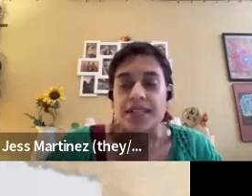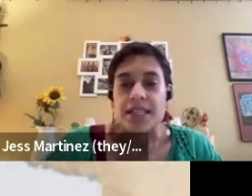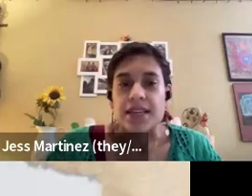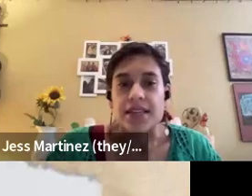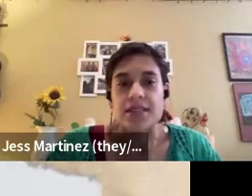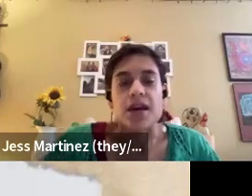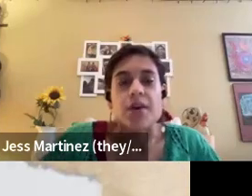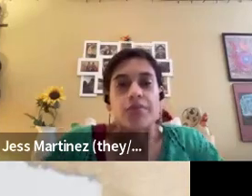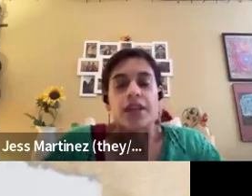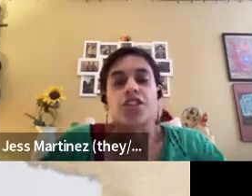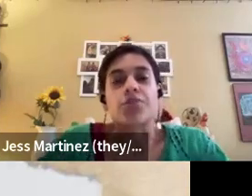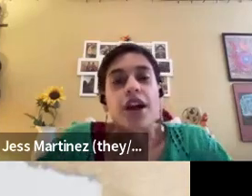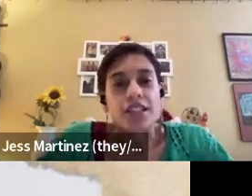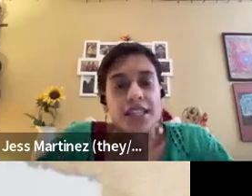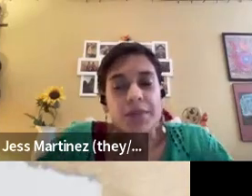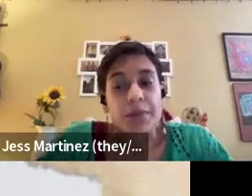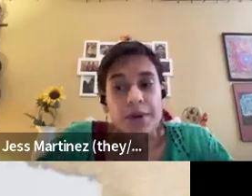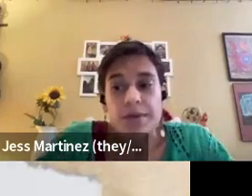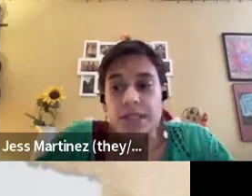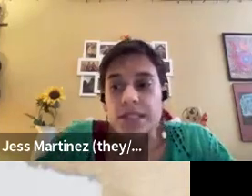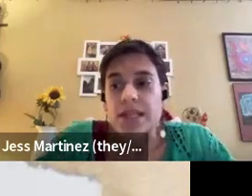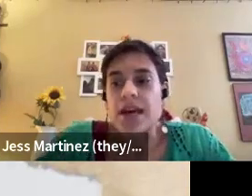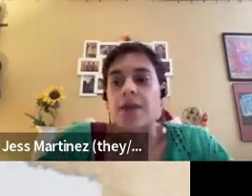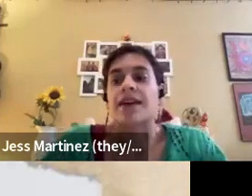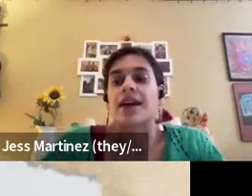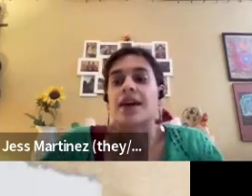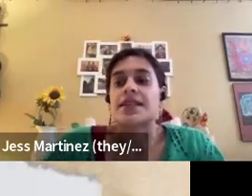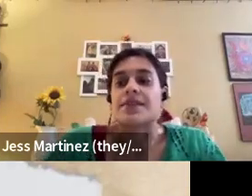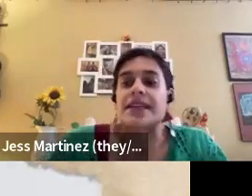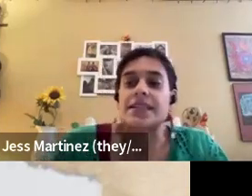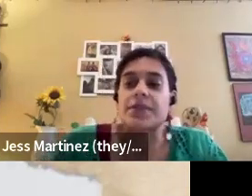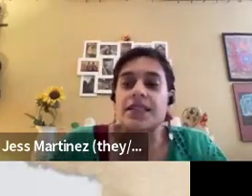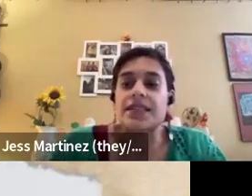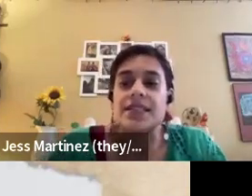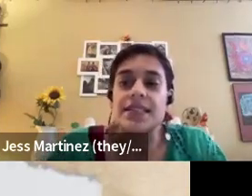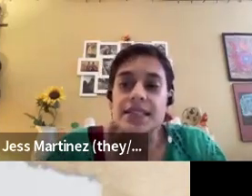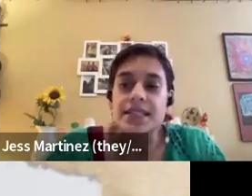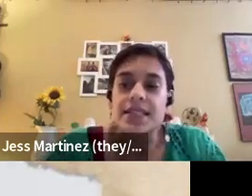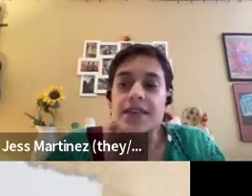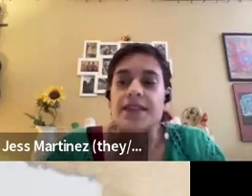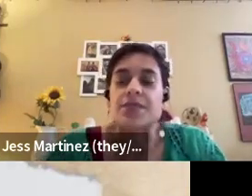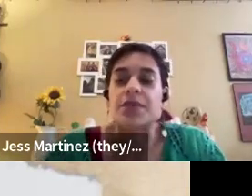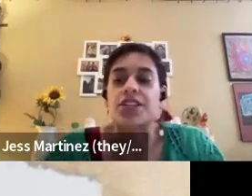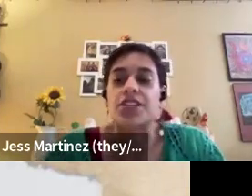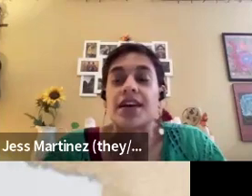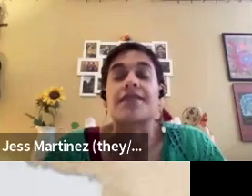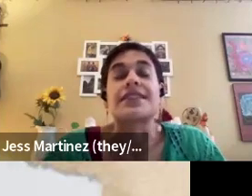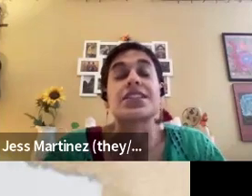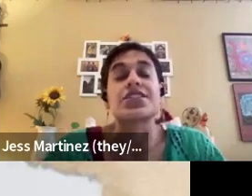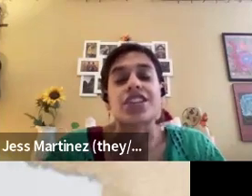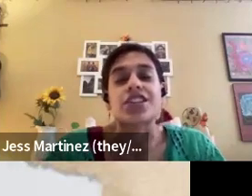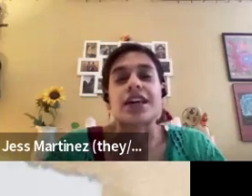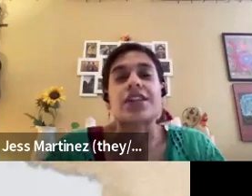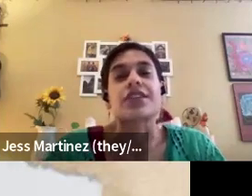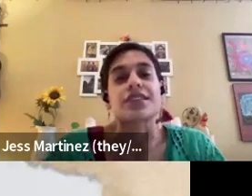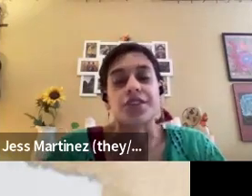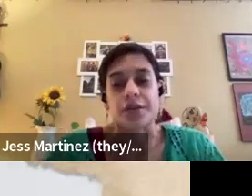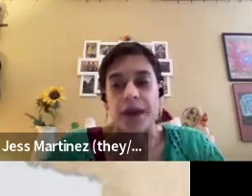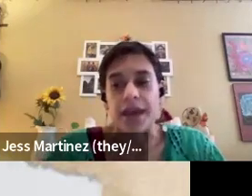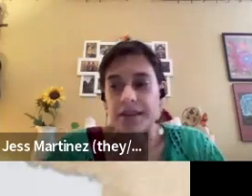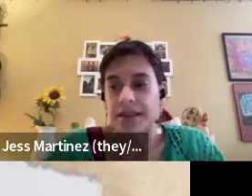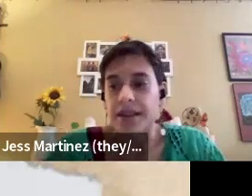not be presenting this initial project I proposed. Among them is my discipline's insistence of a dissertation